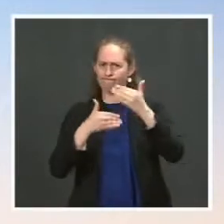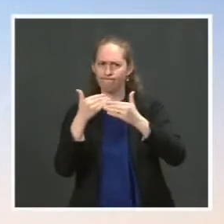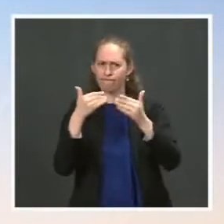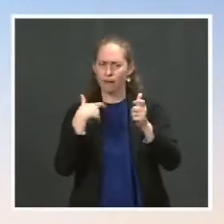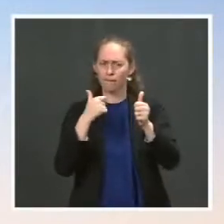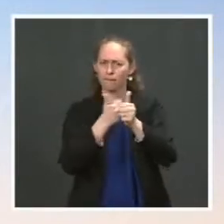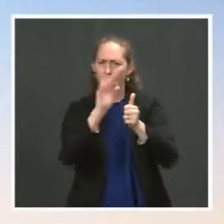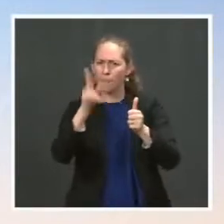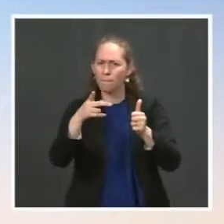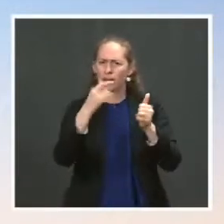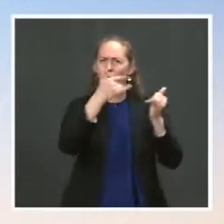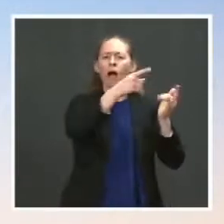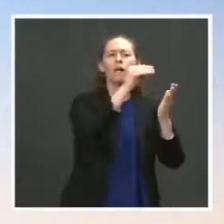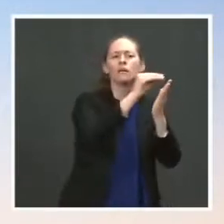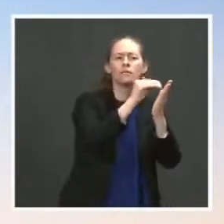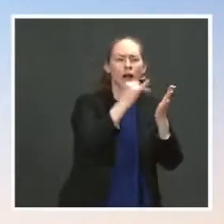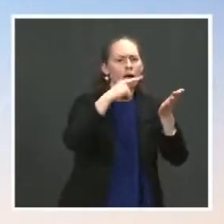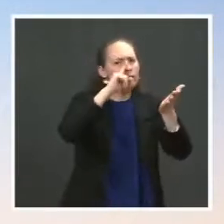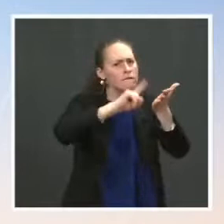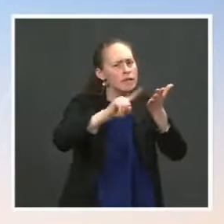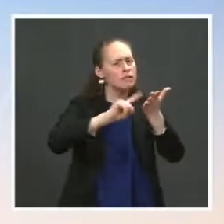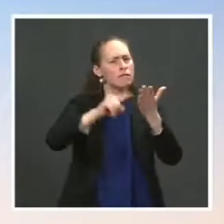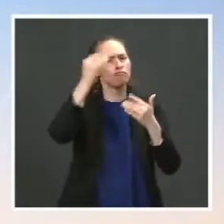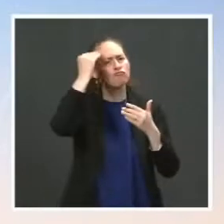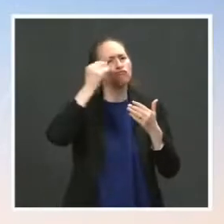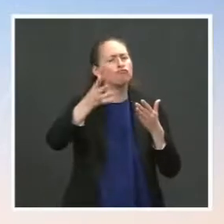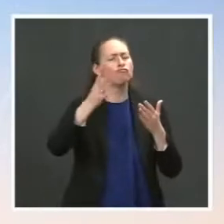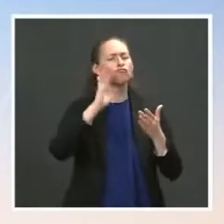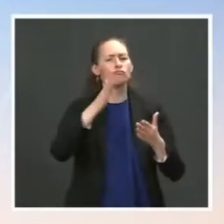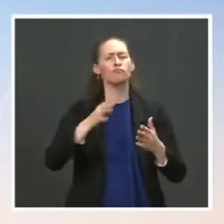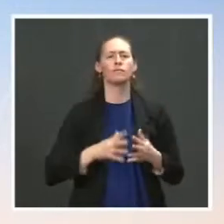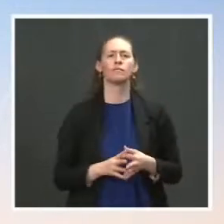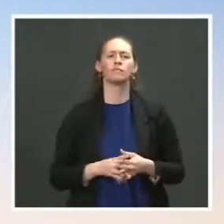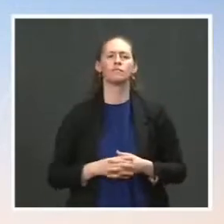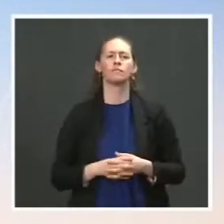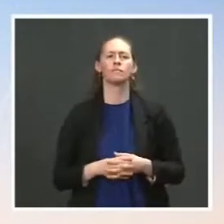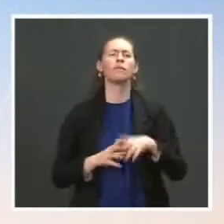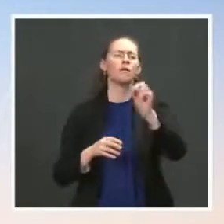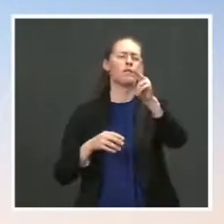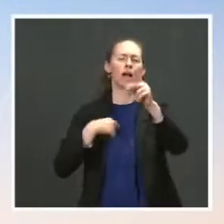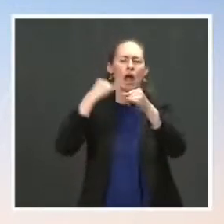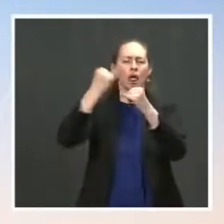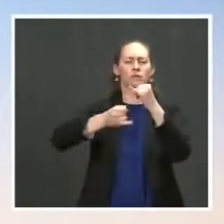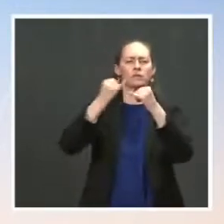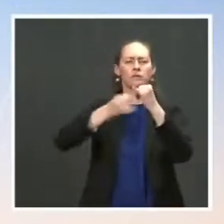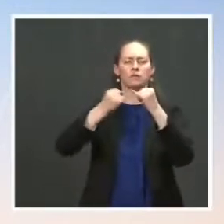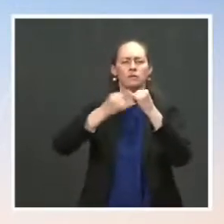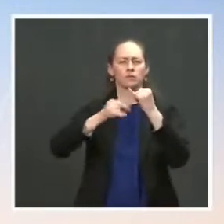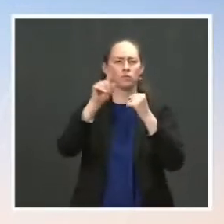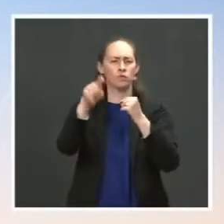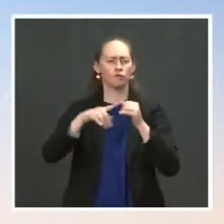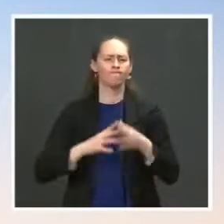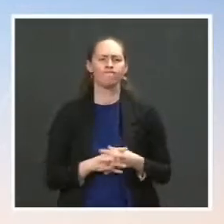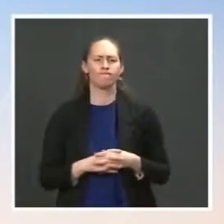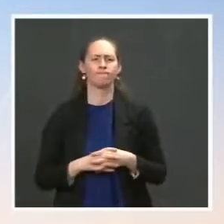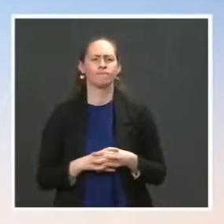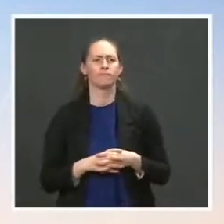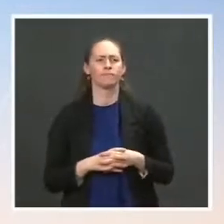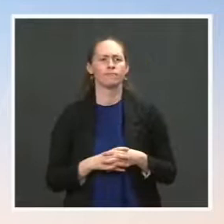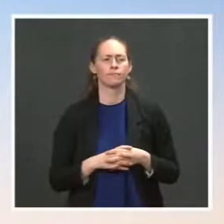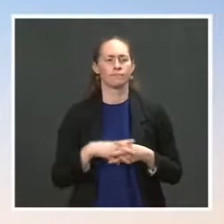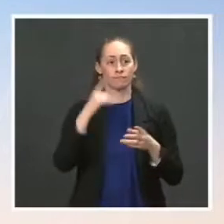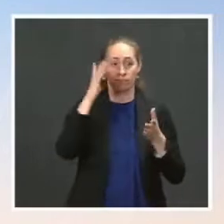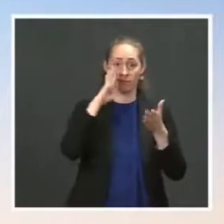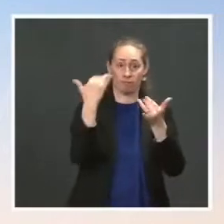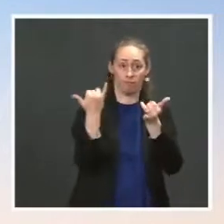allegations seriously, and they will be investigated. The last one would just be, you said this week that you guys are trying to make the